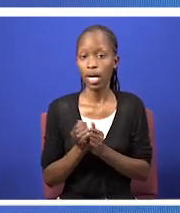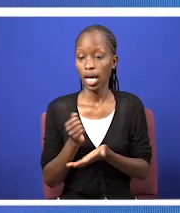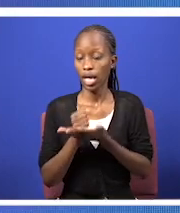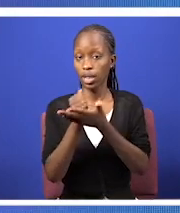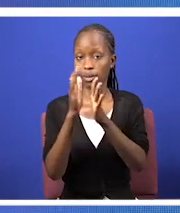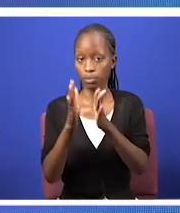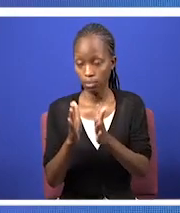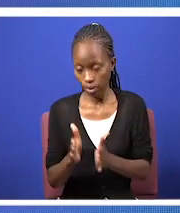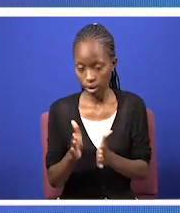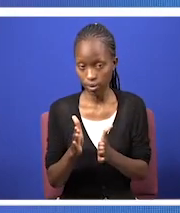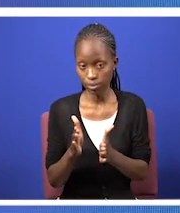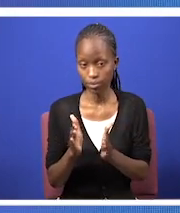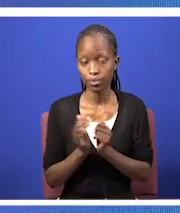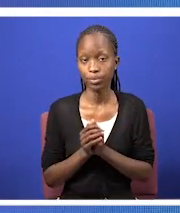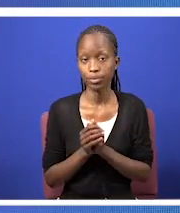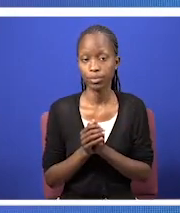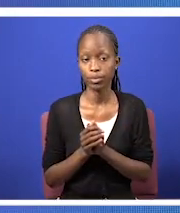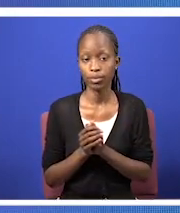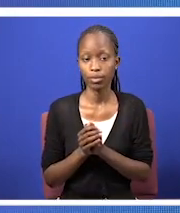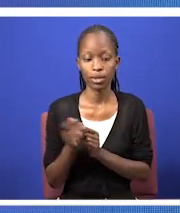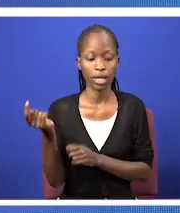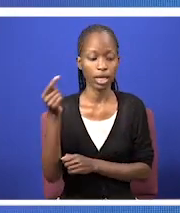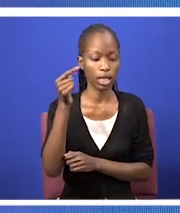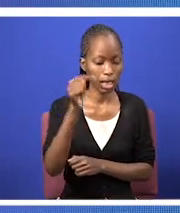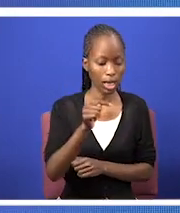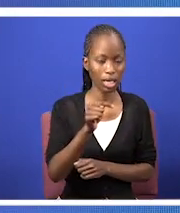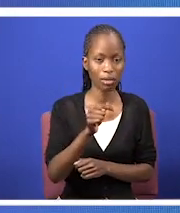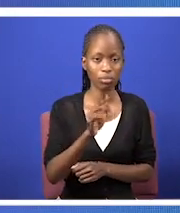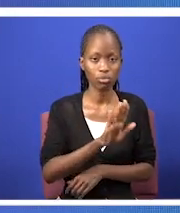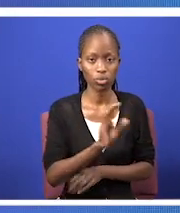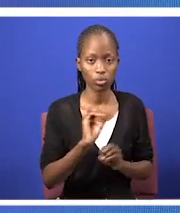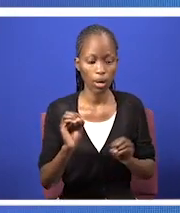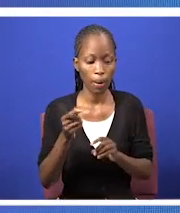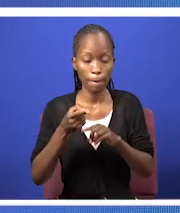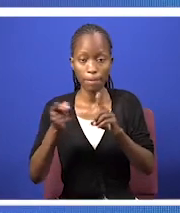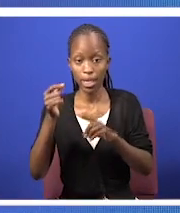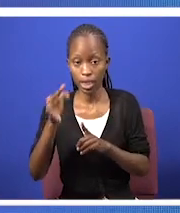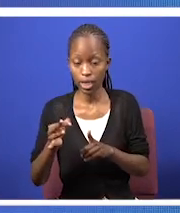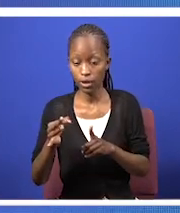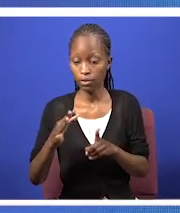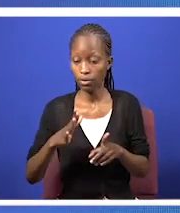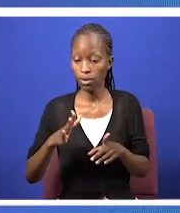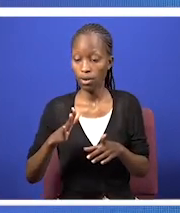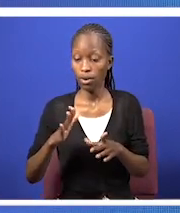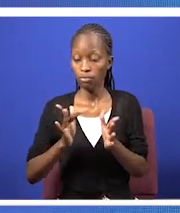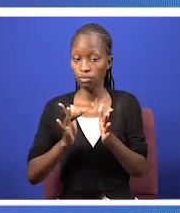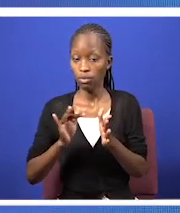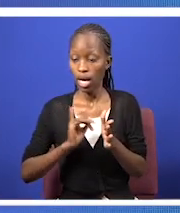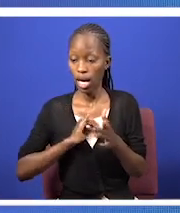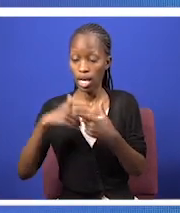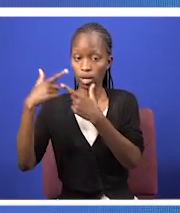counselor, helper, strengthener, intercessor will not come to you. But if I